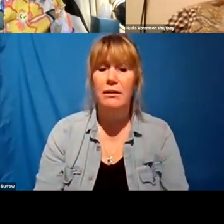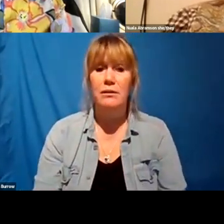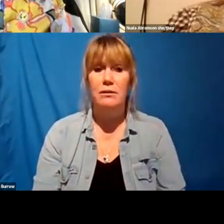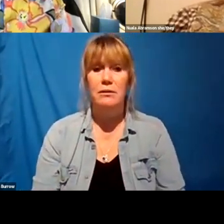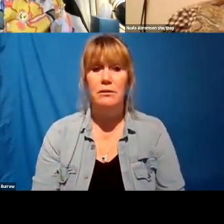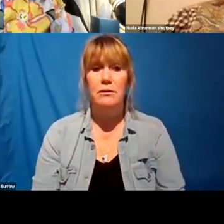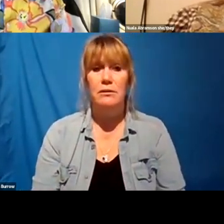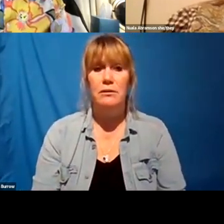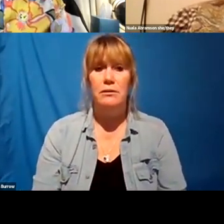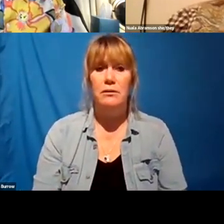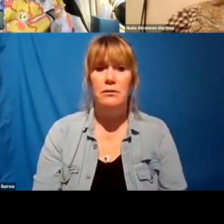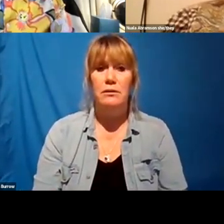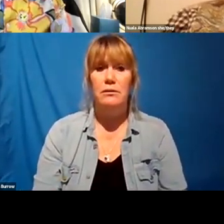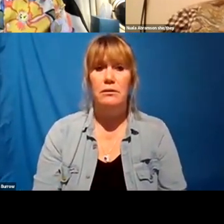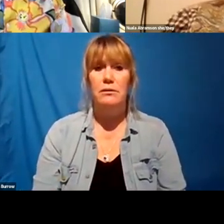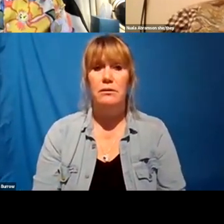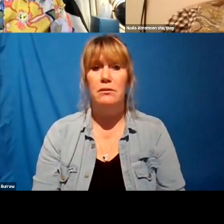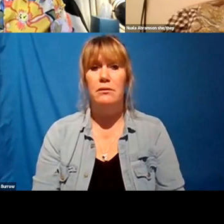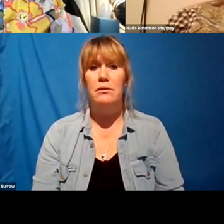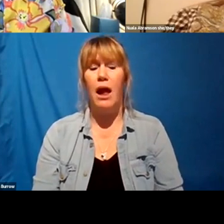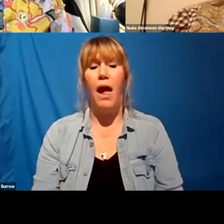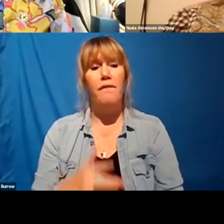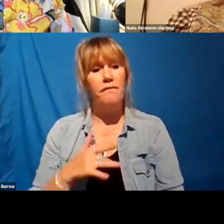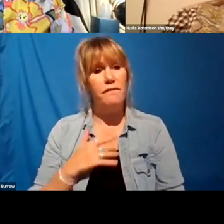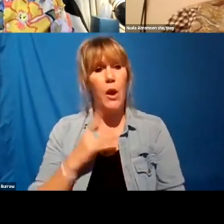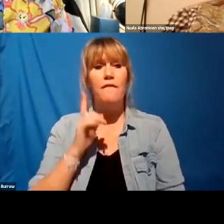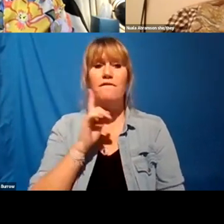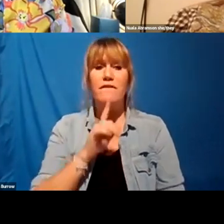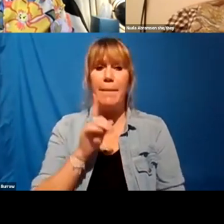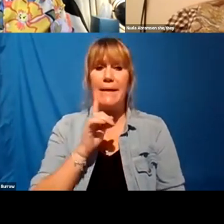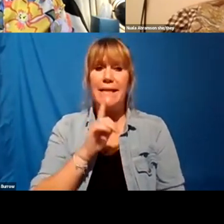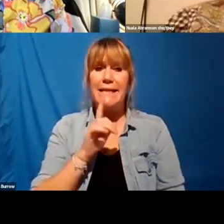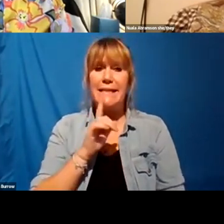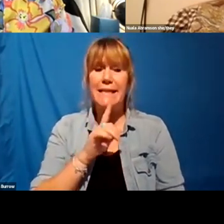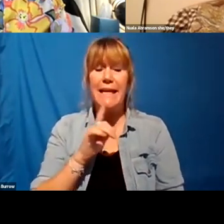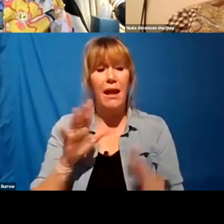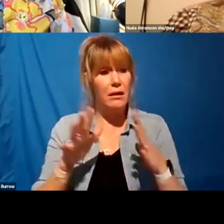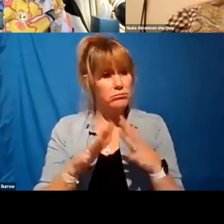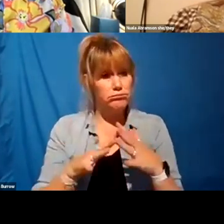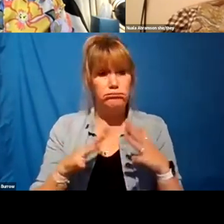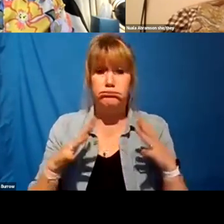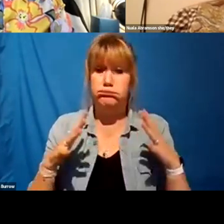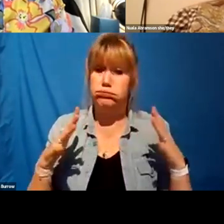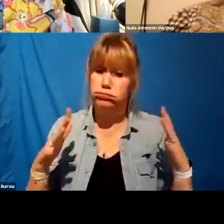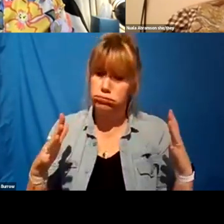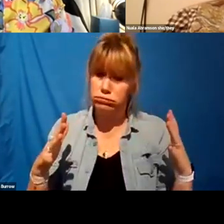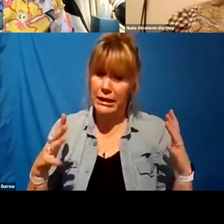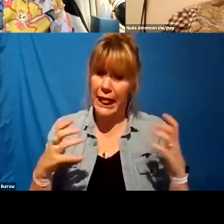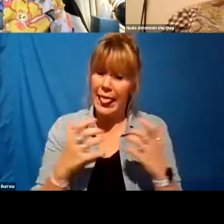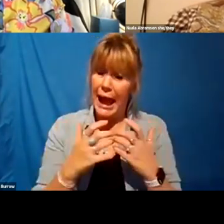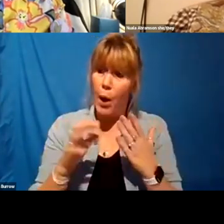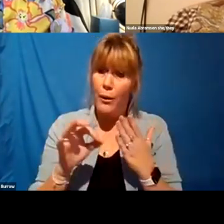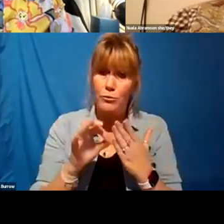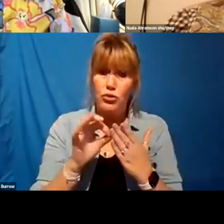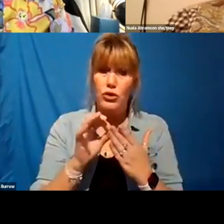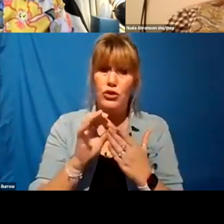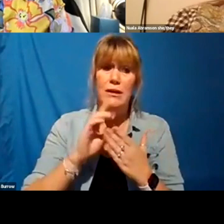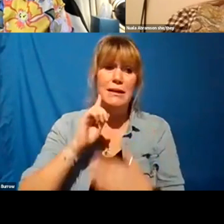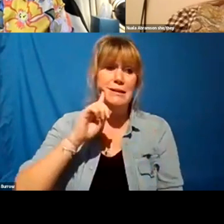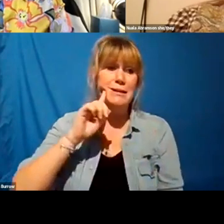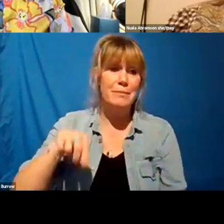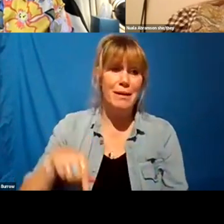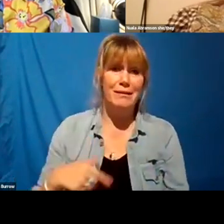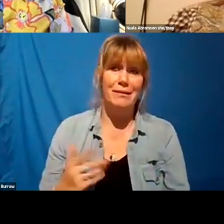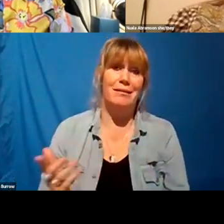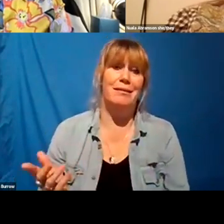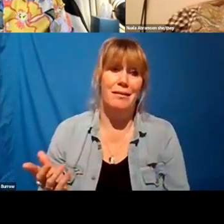Yeah, no, I think that femininity is a big part of the way that embroidery is dismissed. But